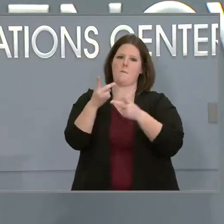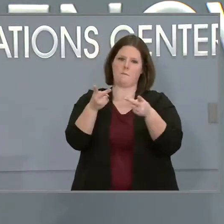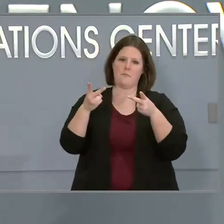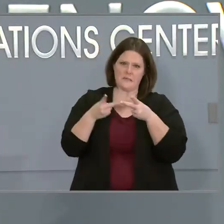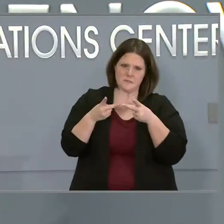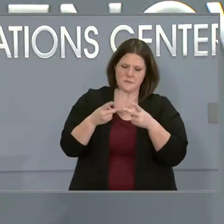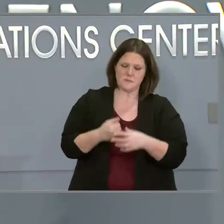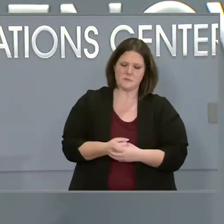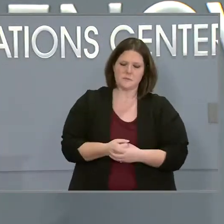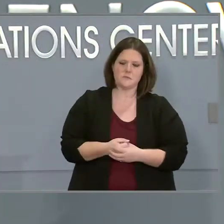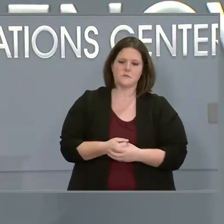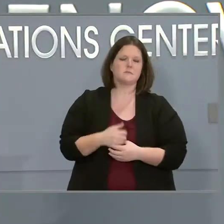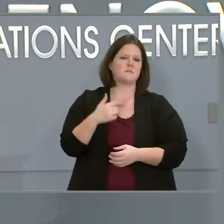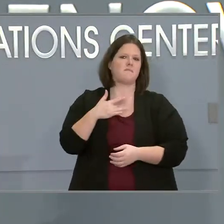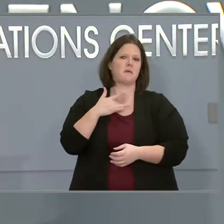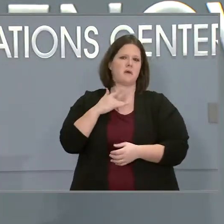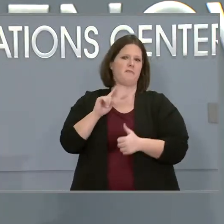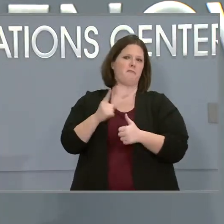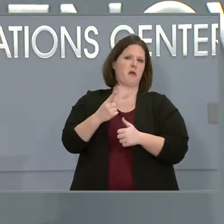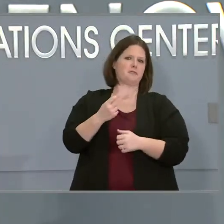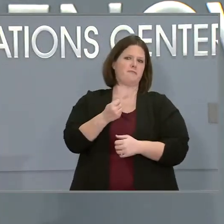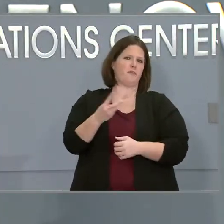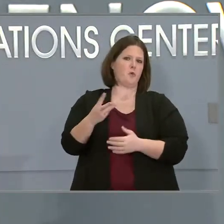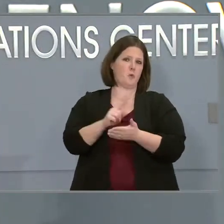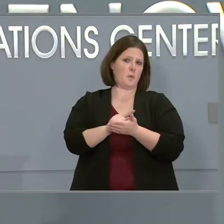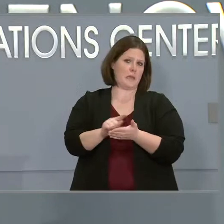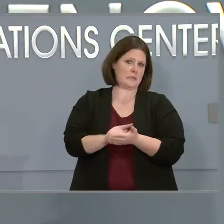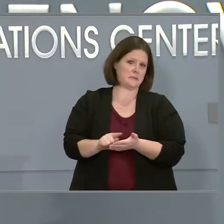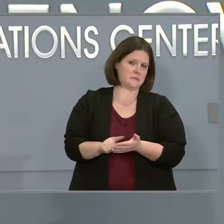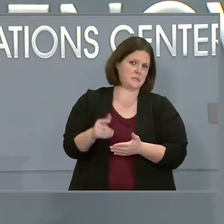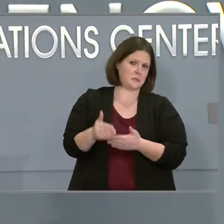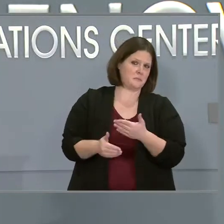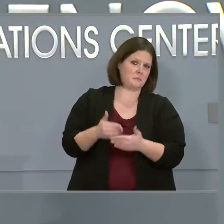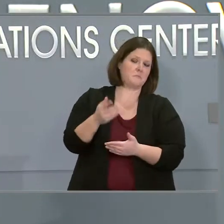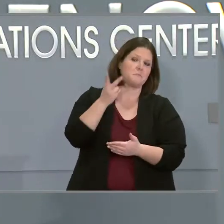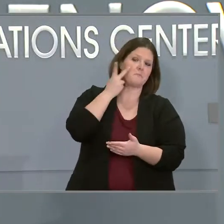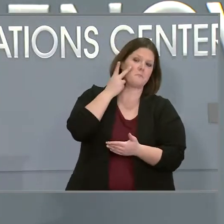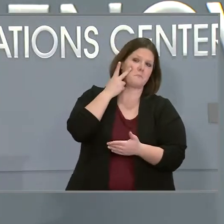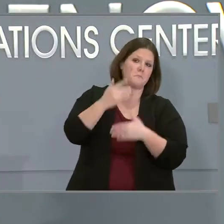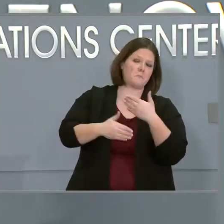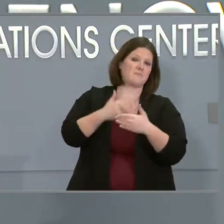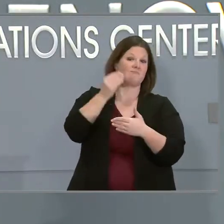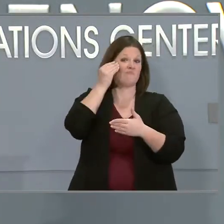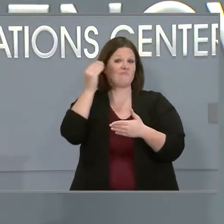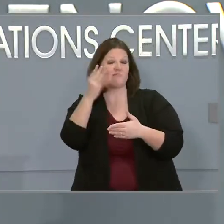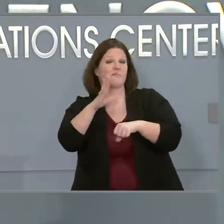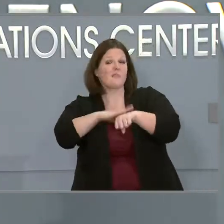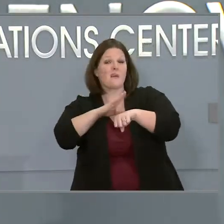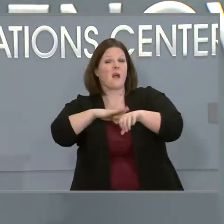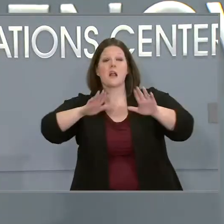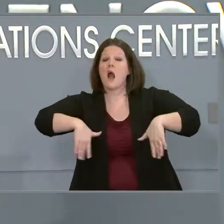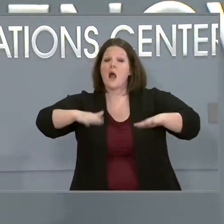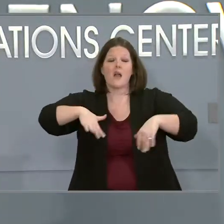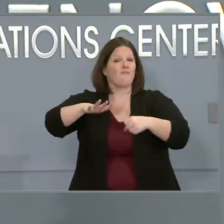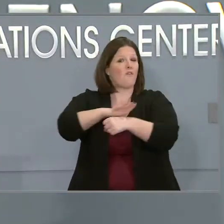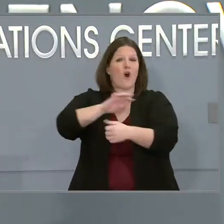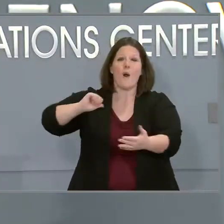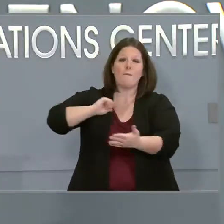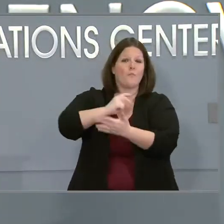think that's just for the first few weeks. And I just want to make sure folks know it has not yet gotten